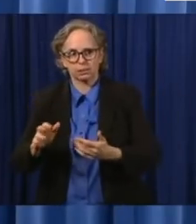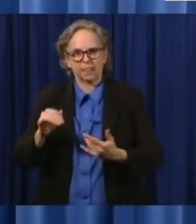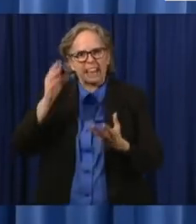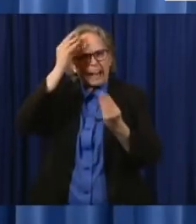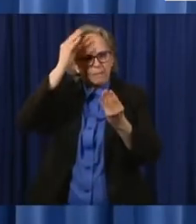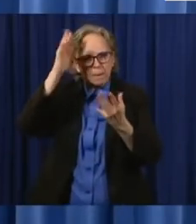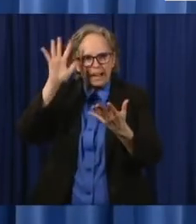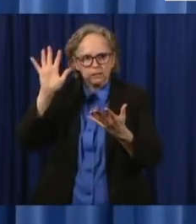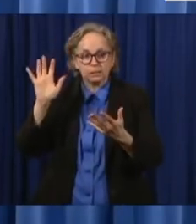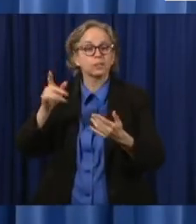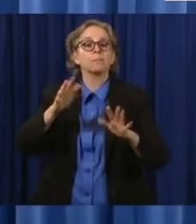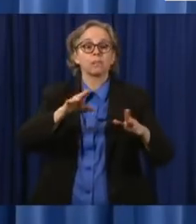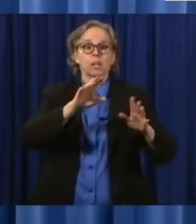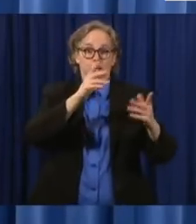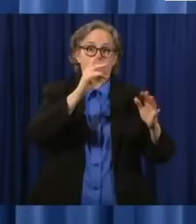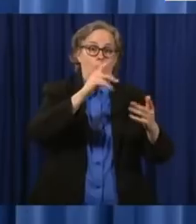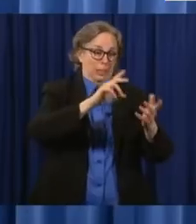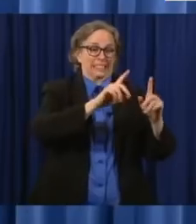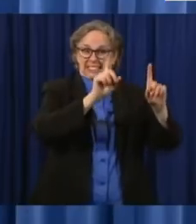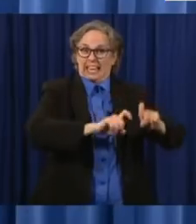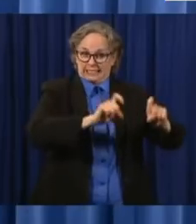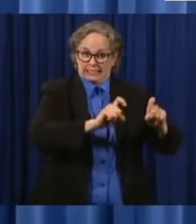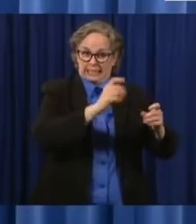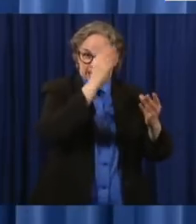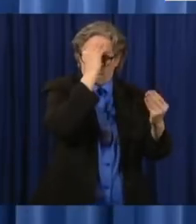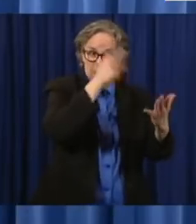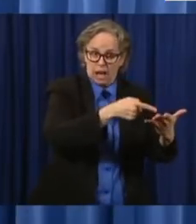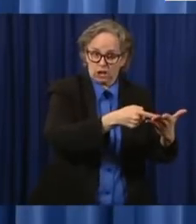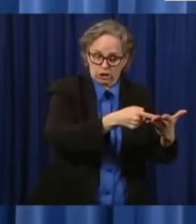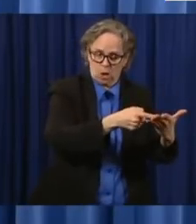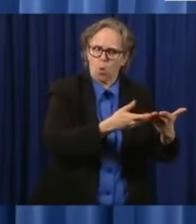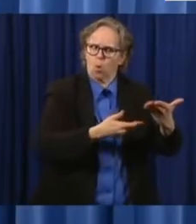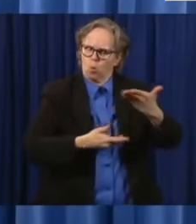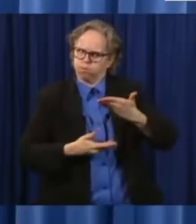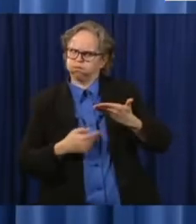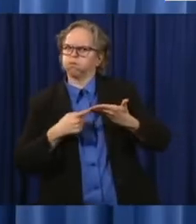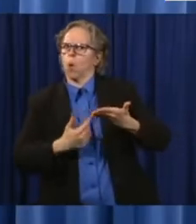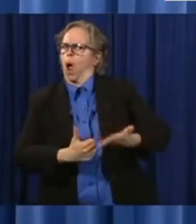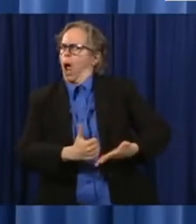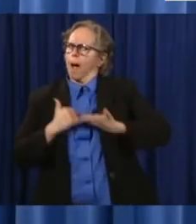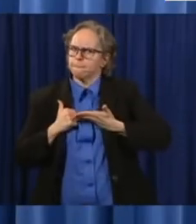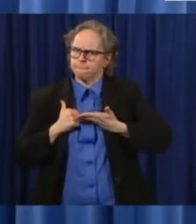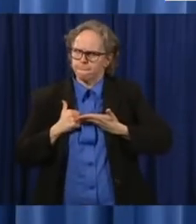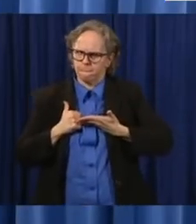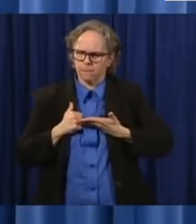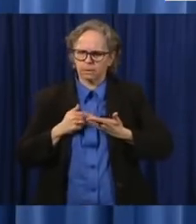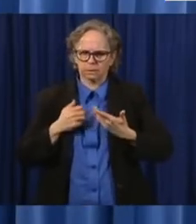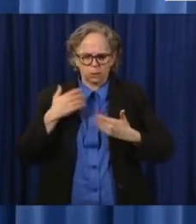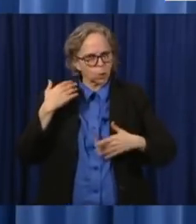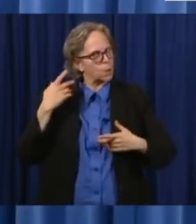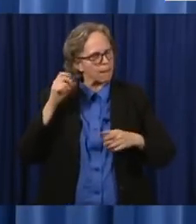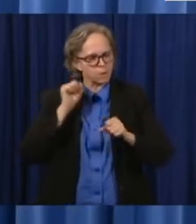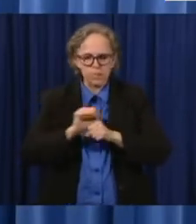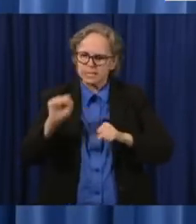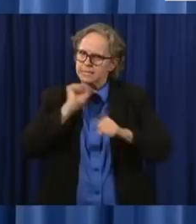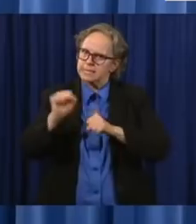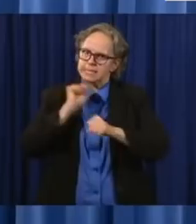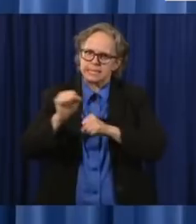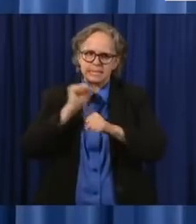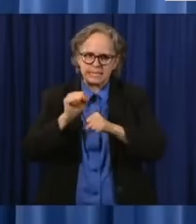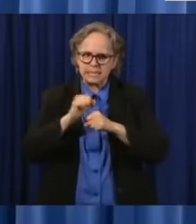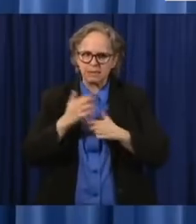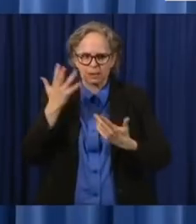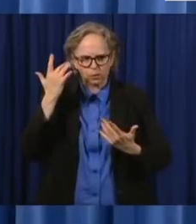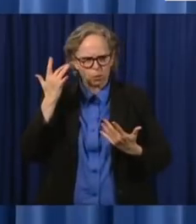from the testing is very important. So we are in the process, and this is why increasing testing is so